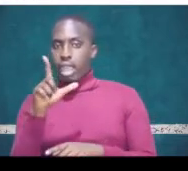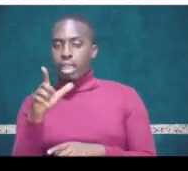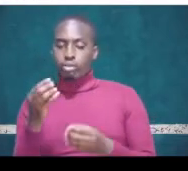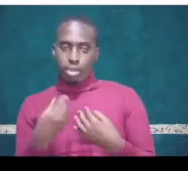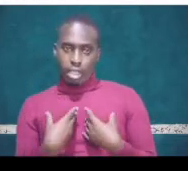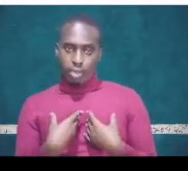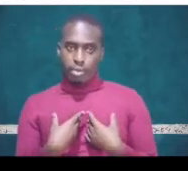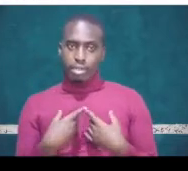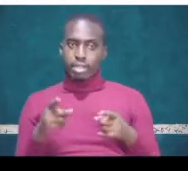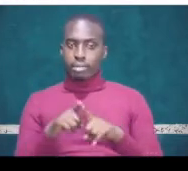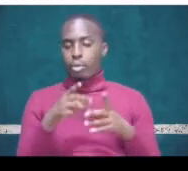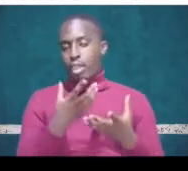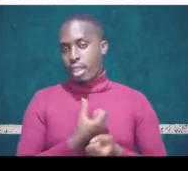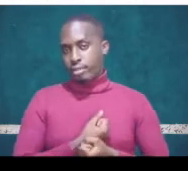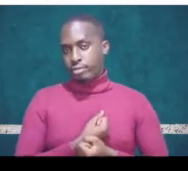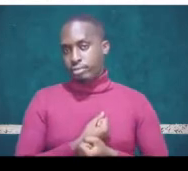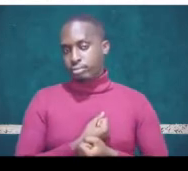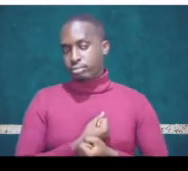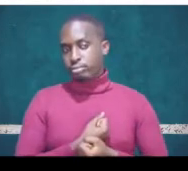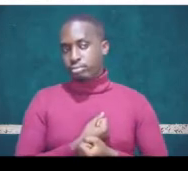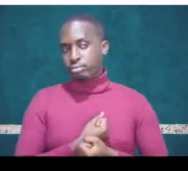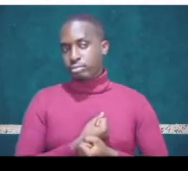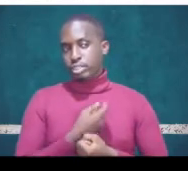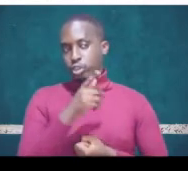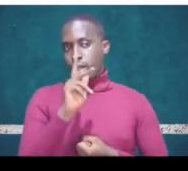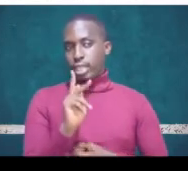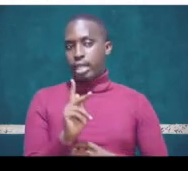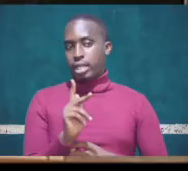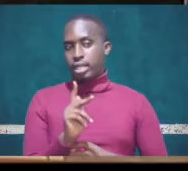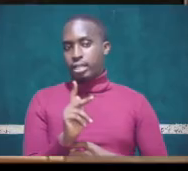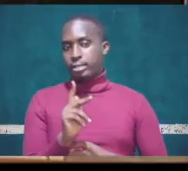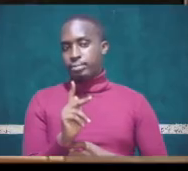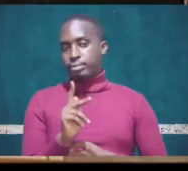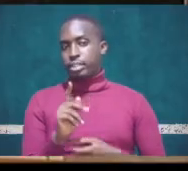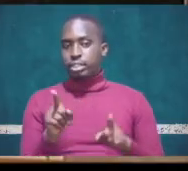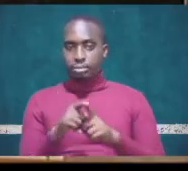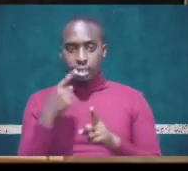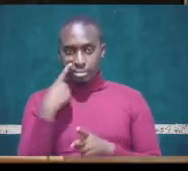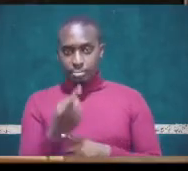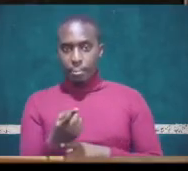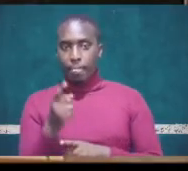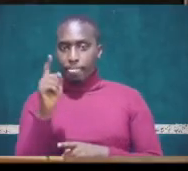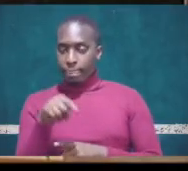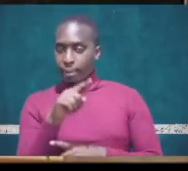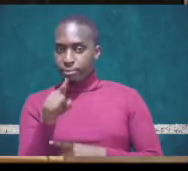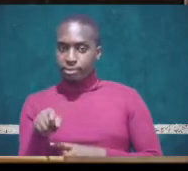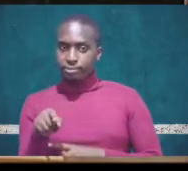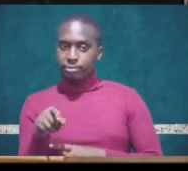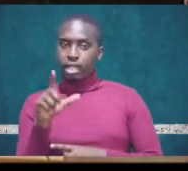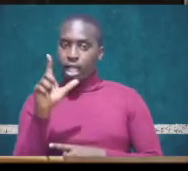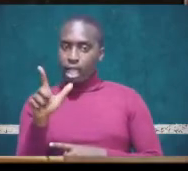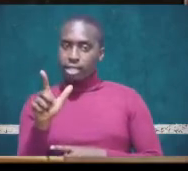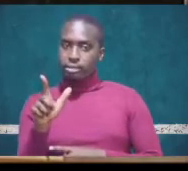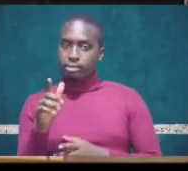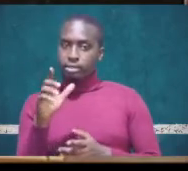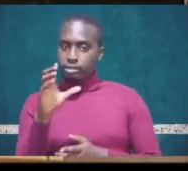given. So here we have that K, so as what you see, times L